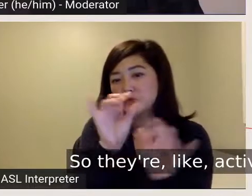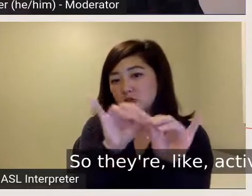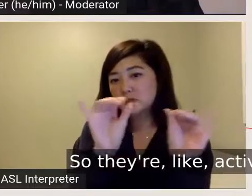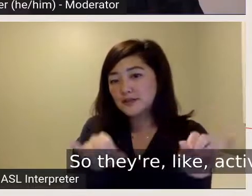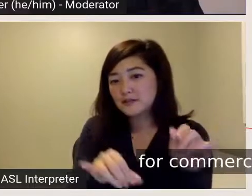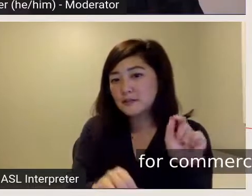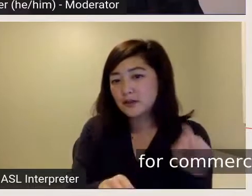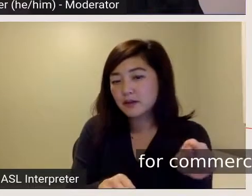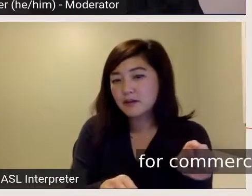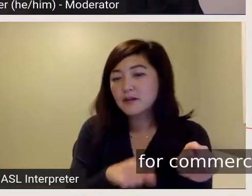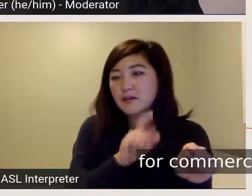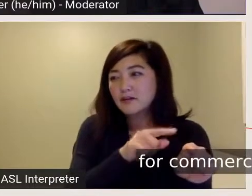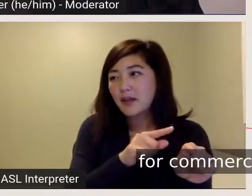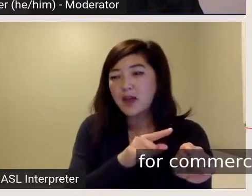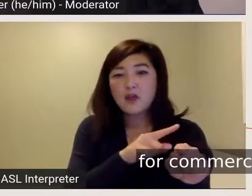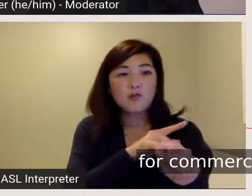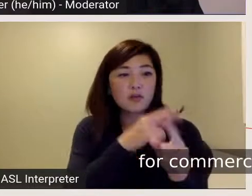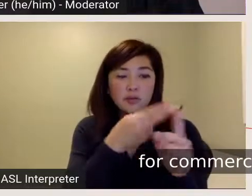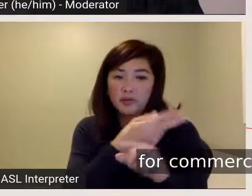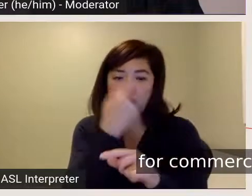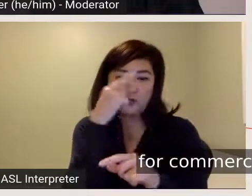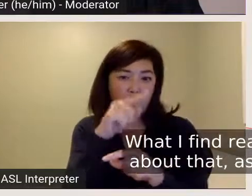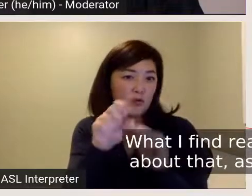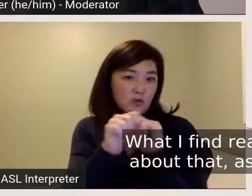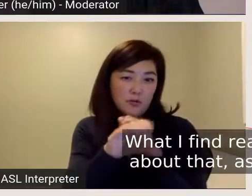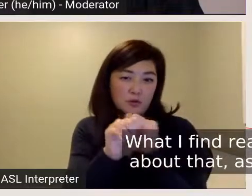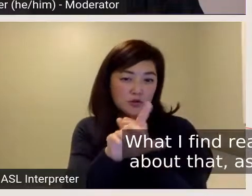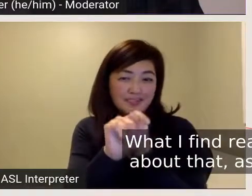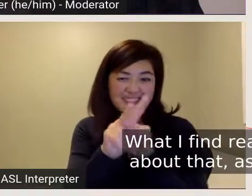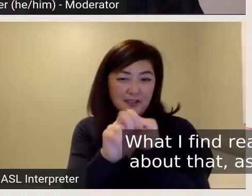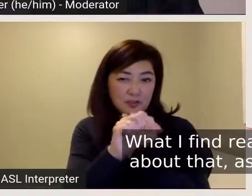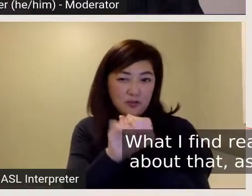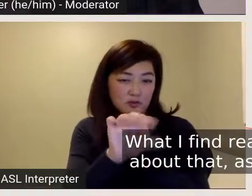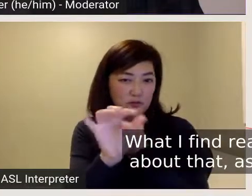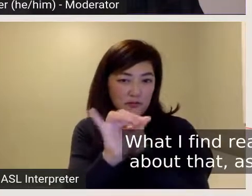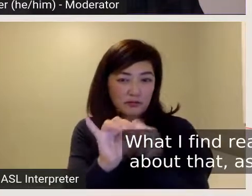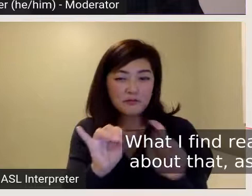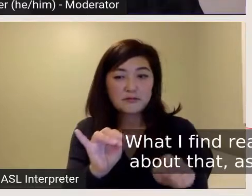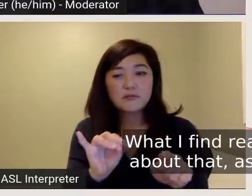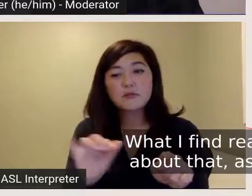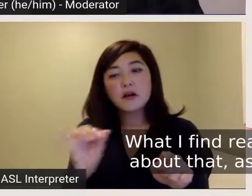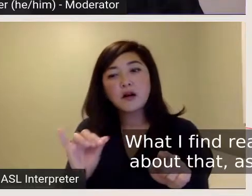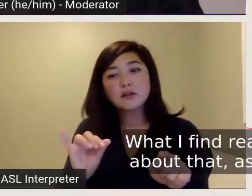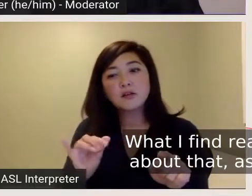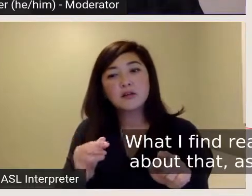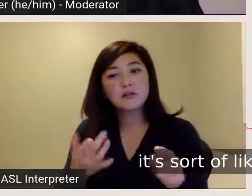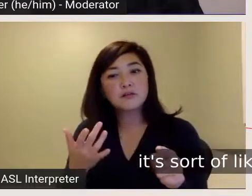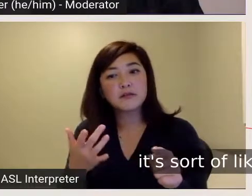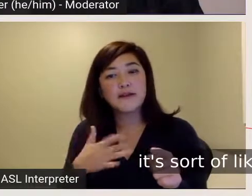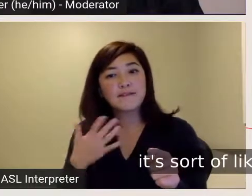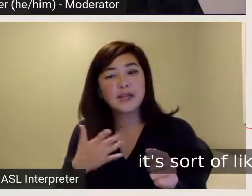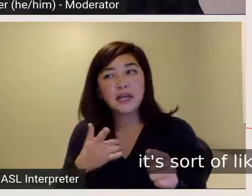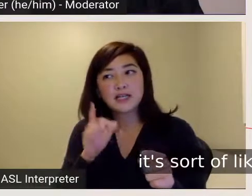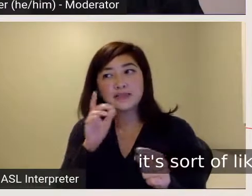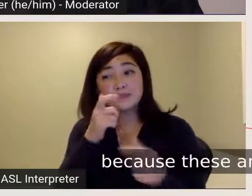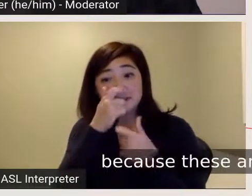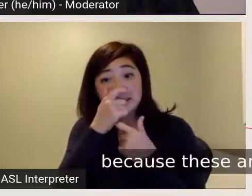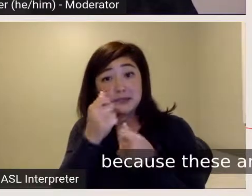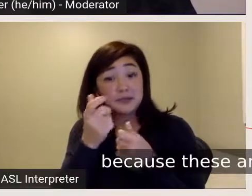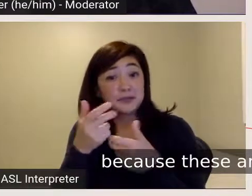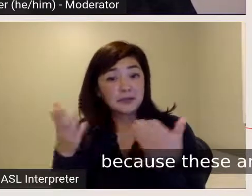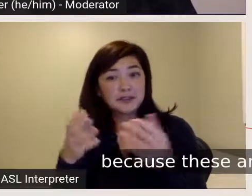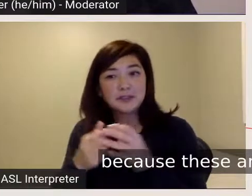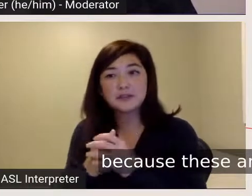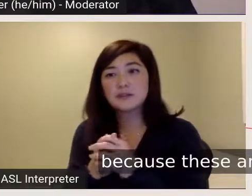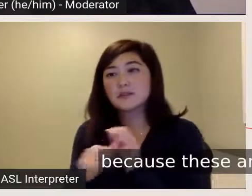being embraced for commercial purposes. What I find really interesting about that as well, though, it's sort of like, because